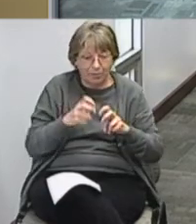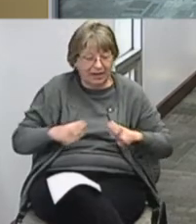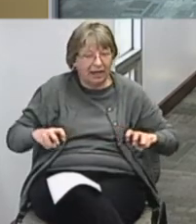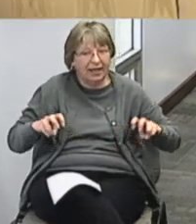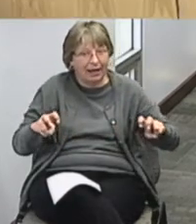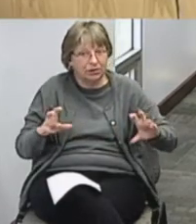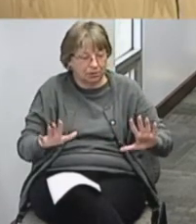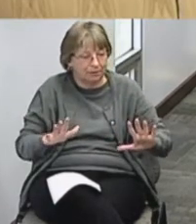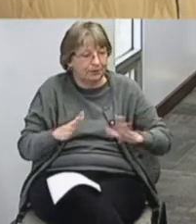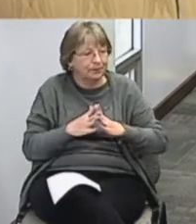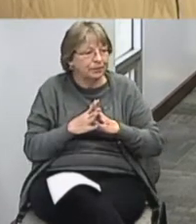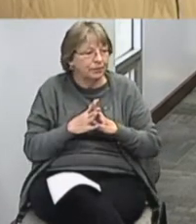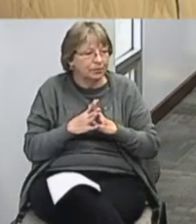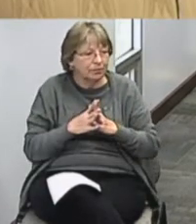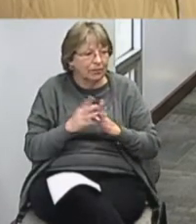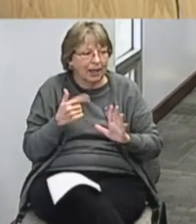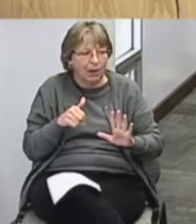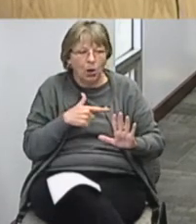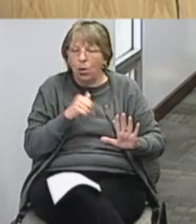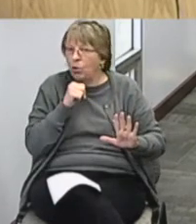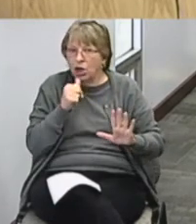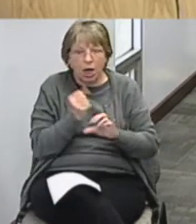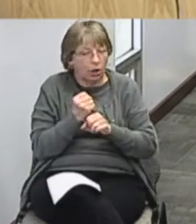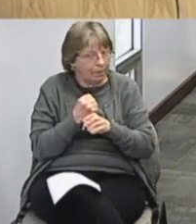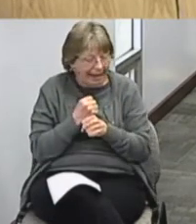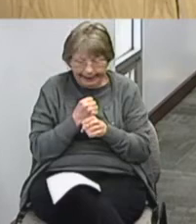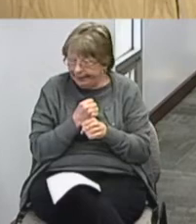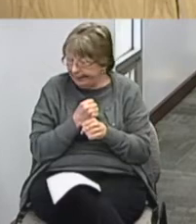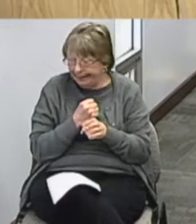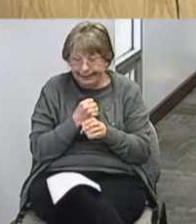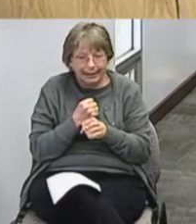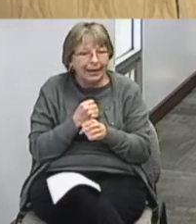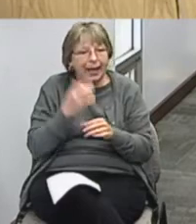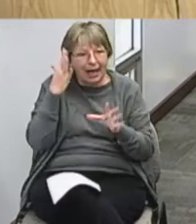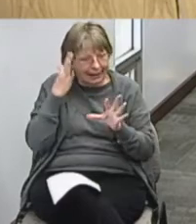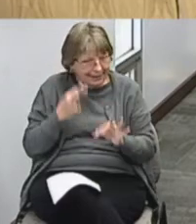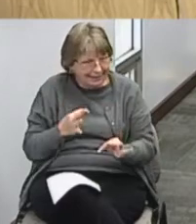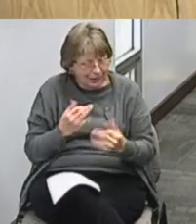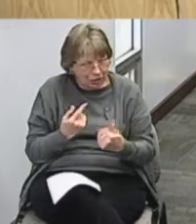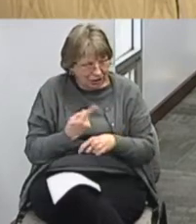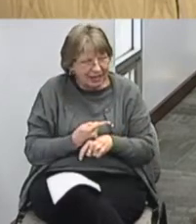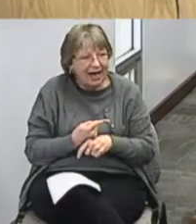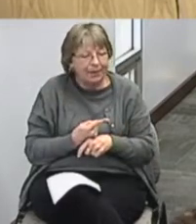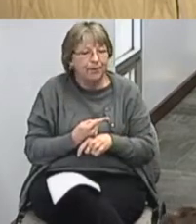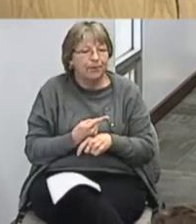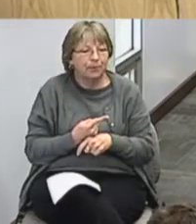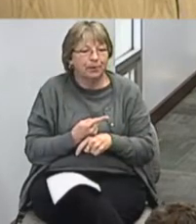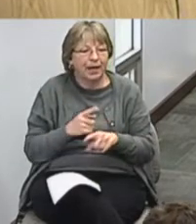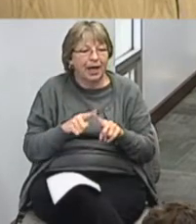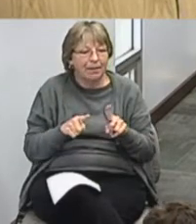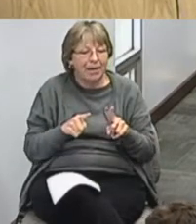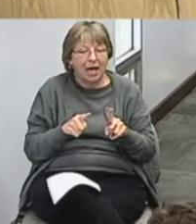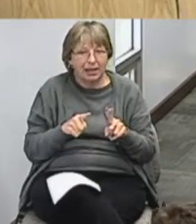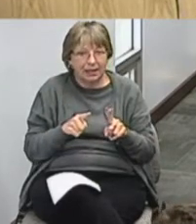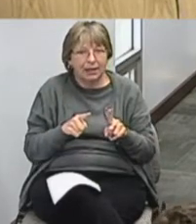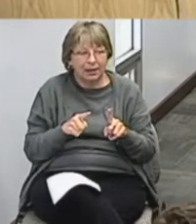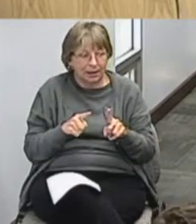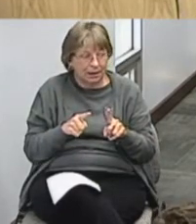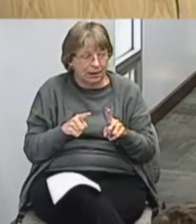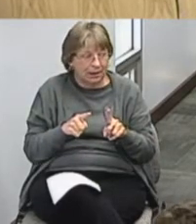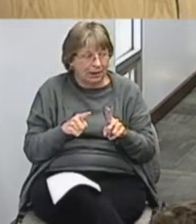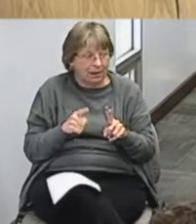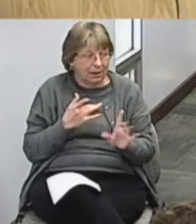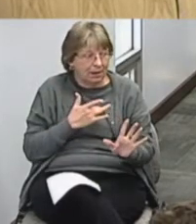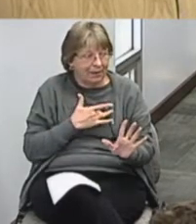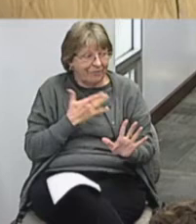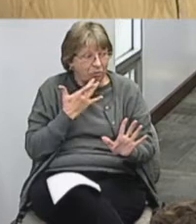that we're not going to make any decisions on this per se, but I would entertain if anybody else